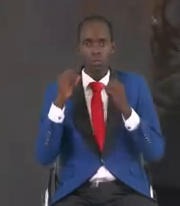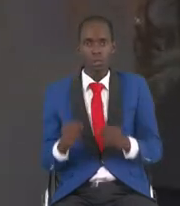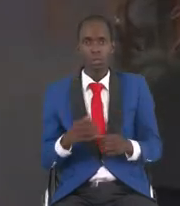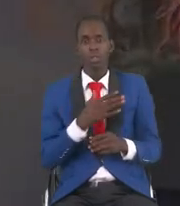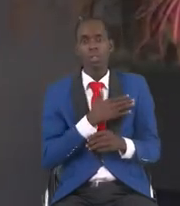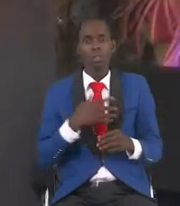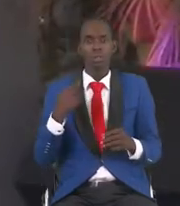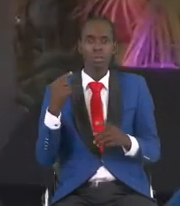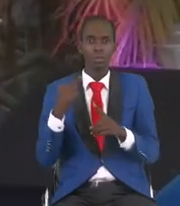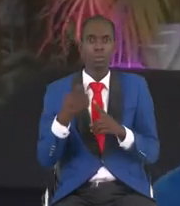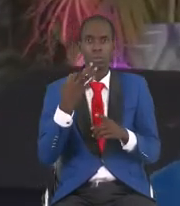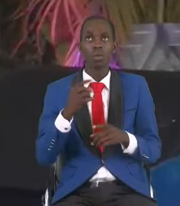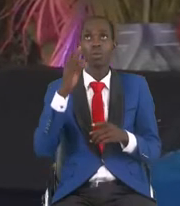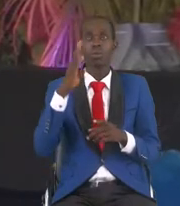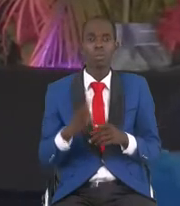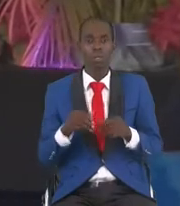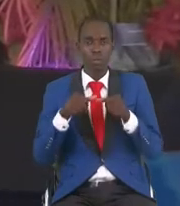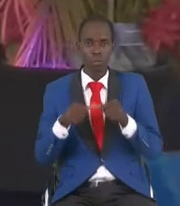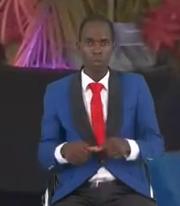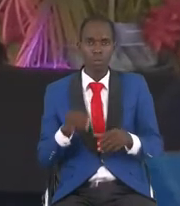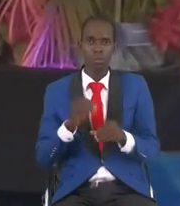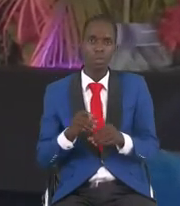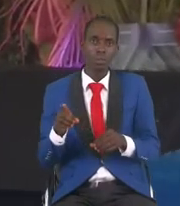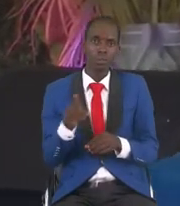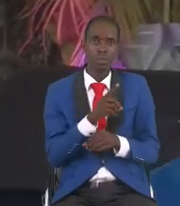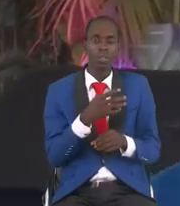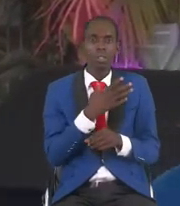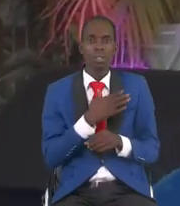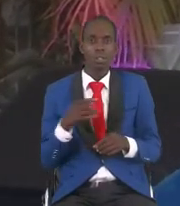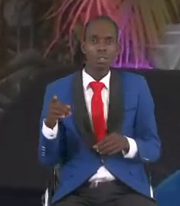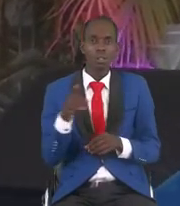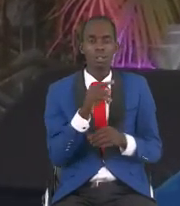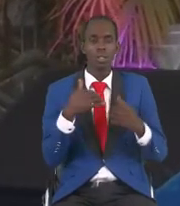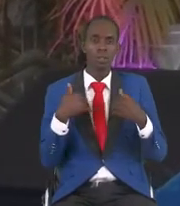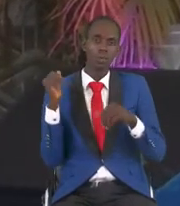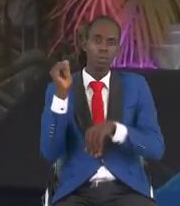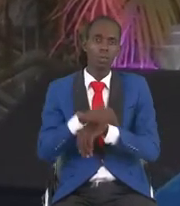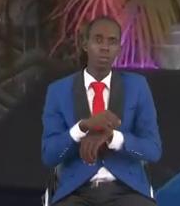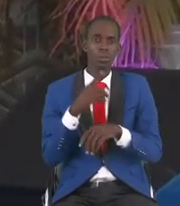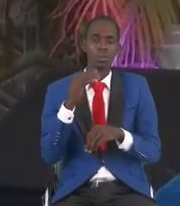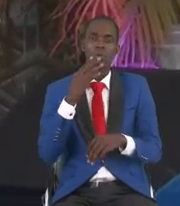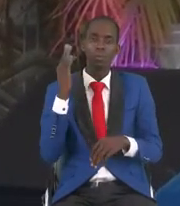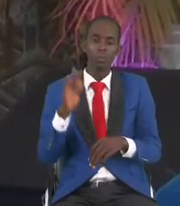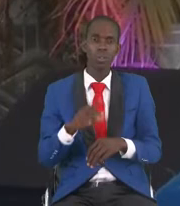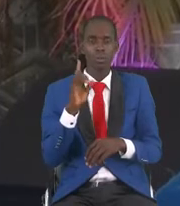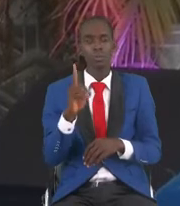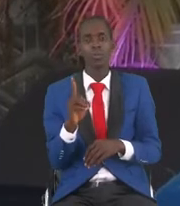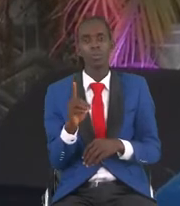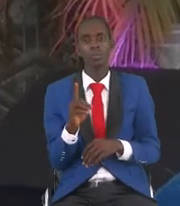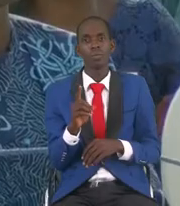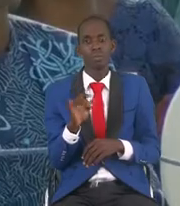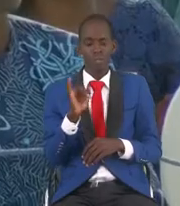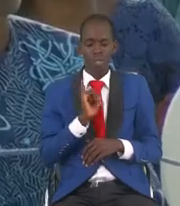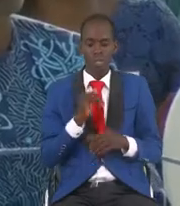of God abideth in you, and ye have overcome the wicked one. I have